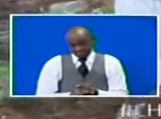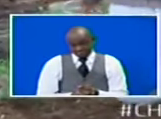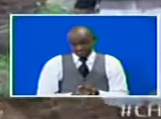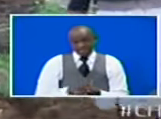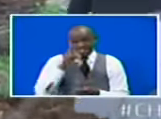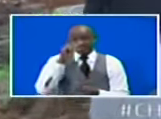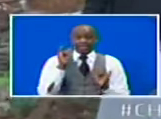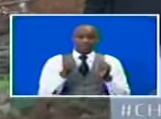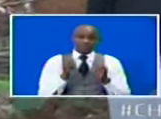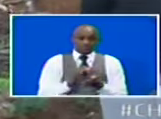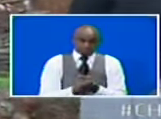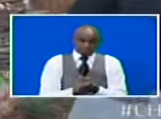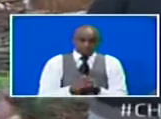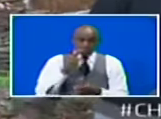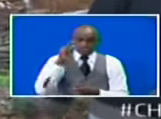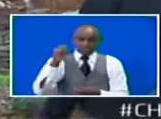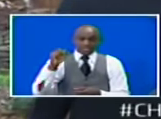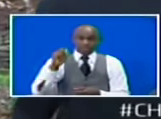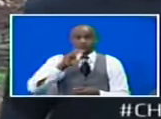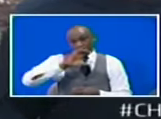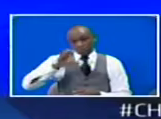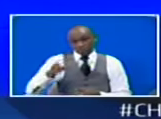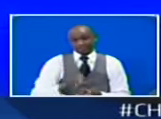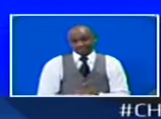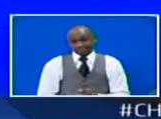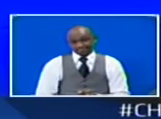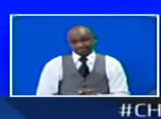KT News, in Uasin Gishu County.